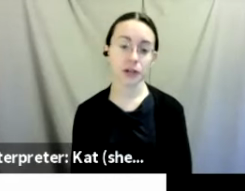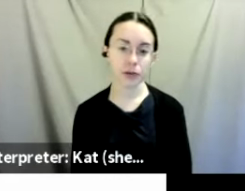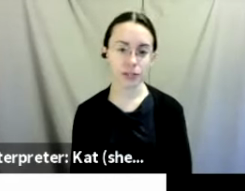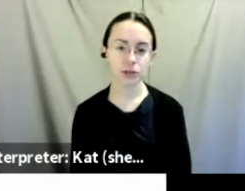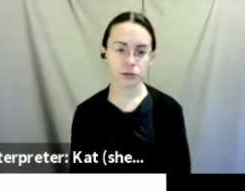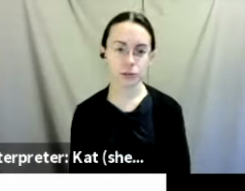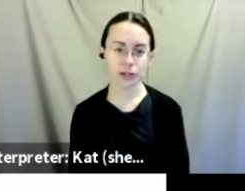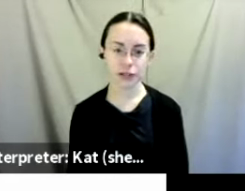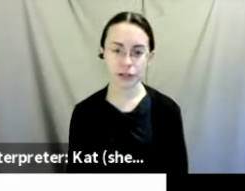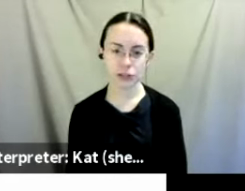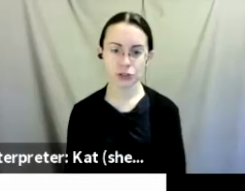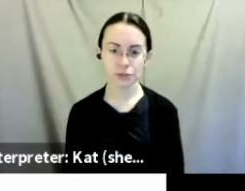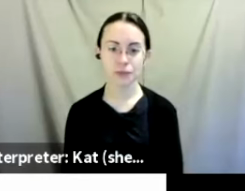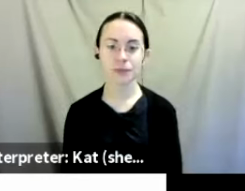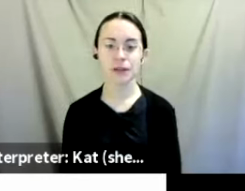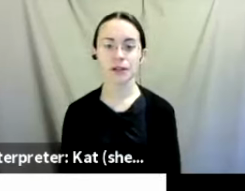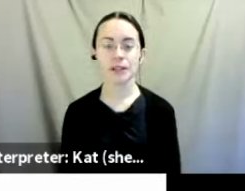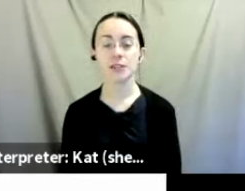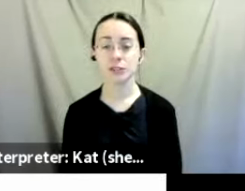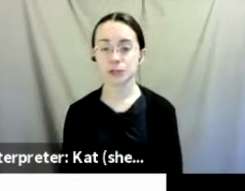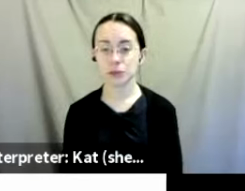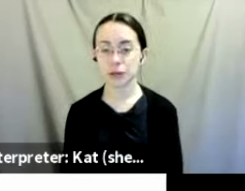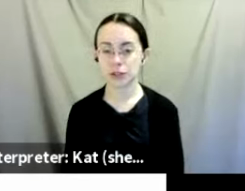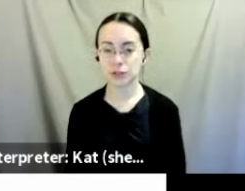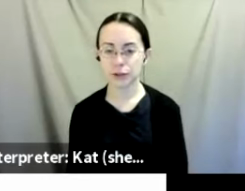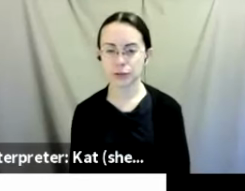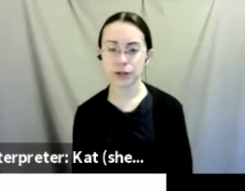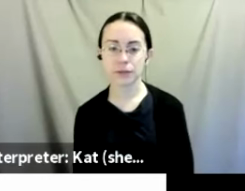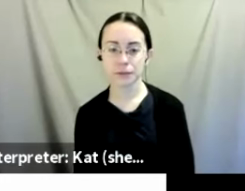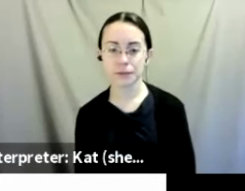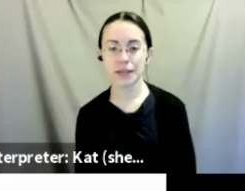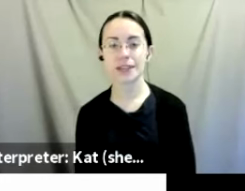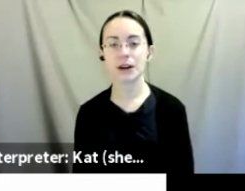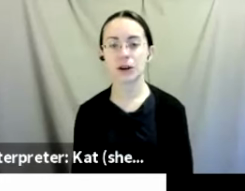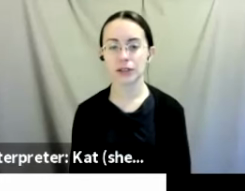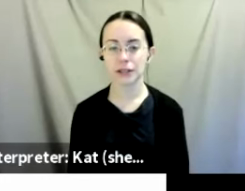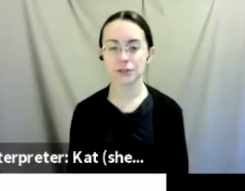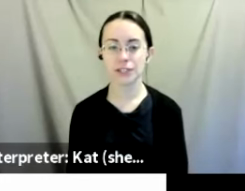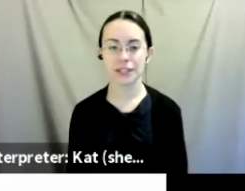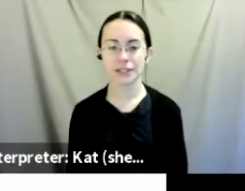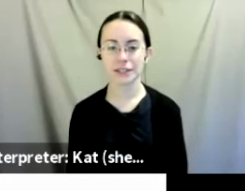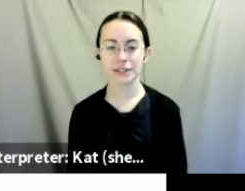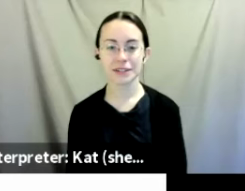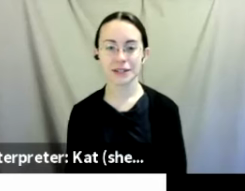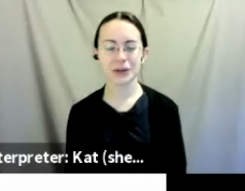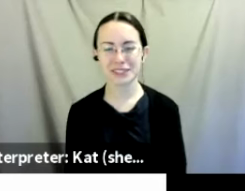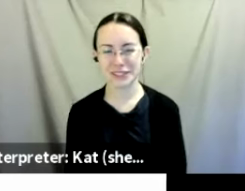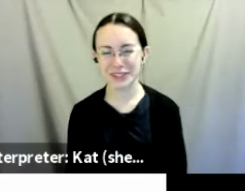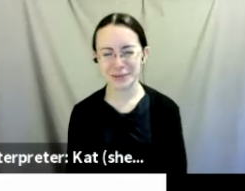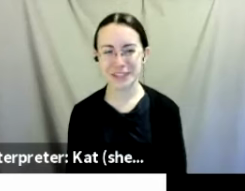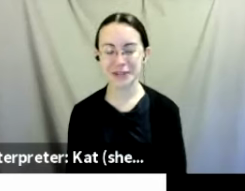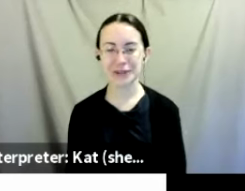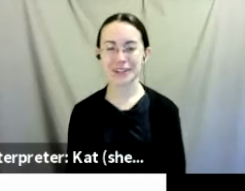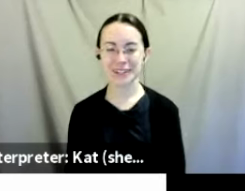20 hearing women who use spoken English. The ages were 21 to 44, and they all lived in